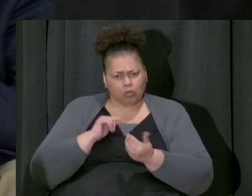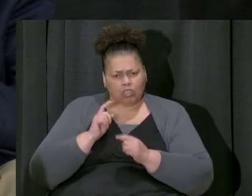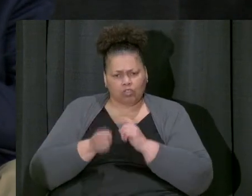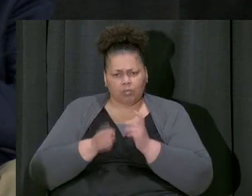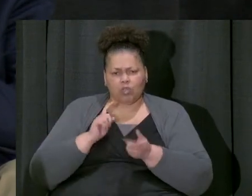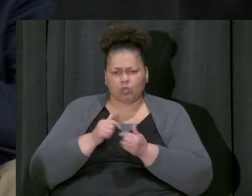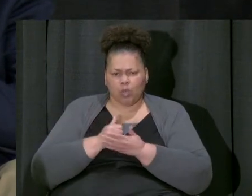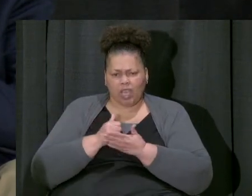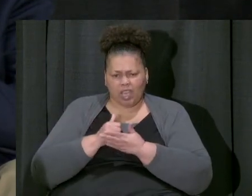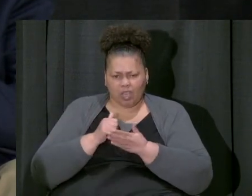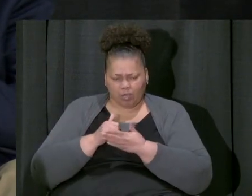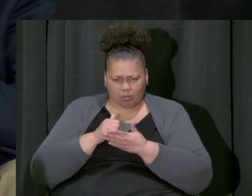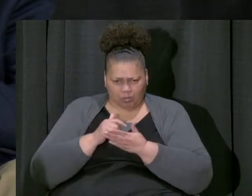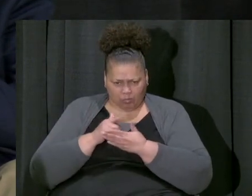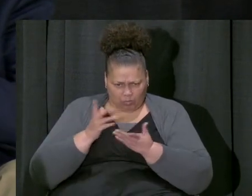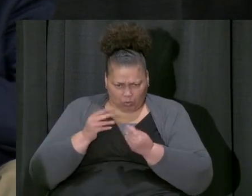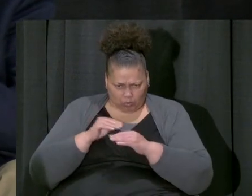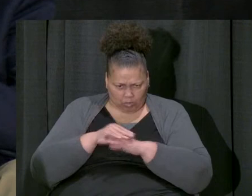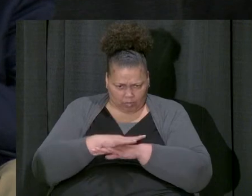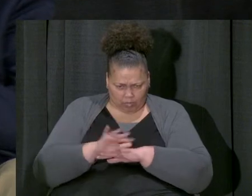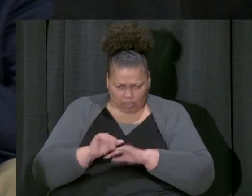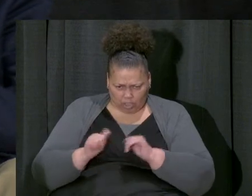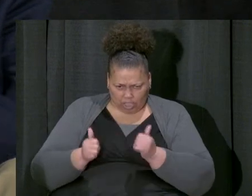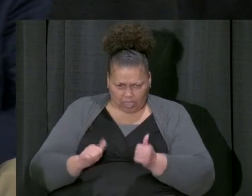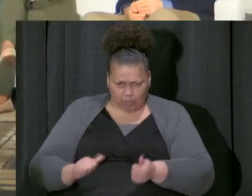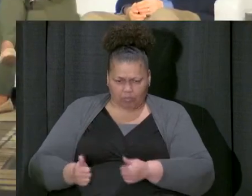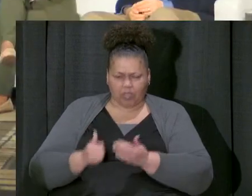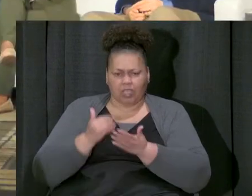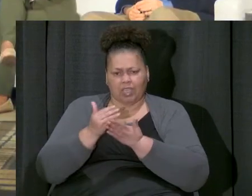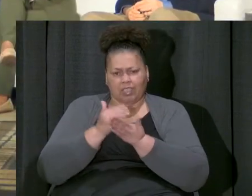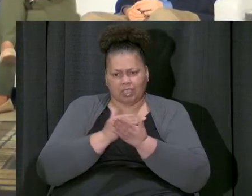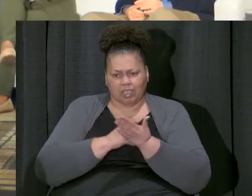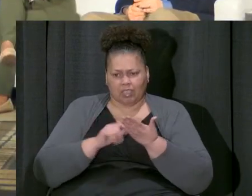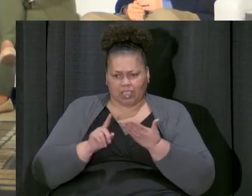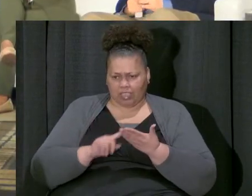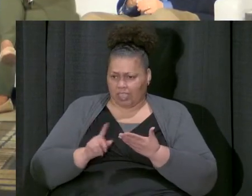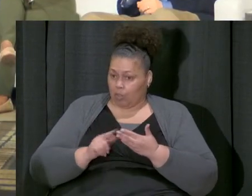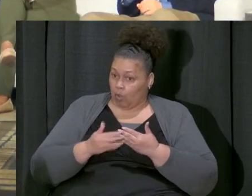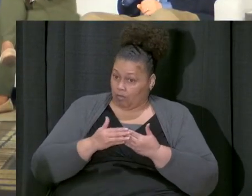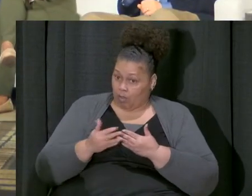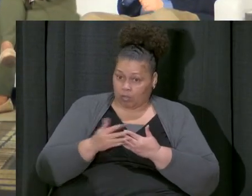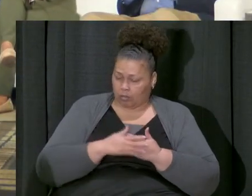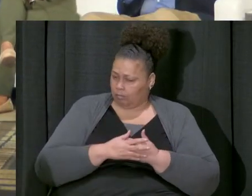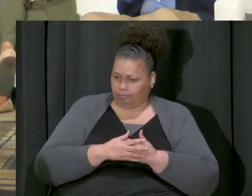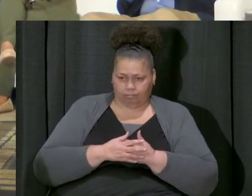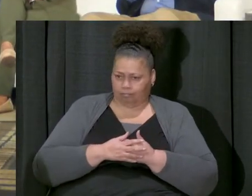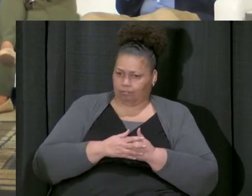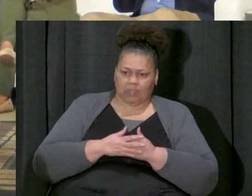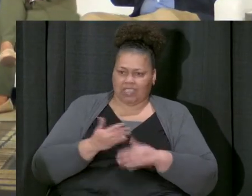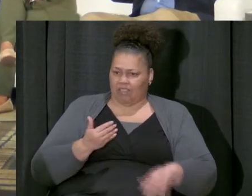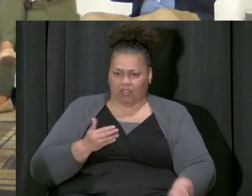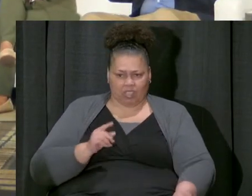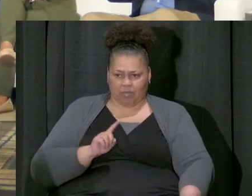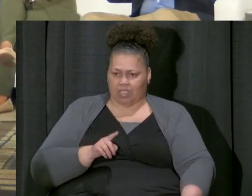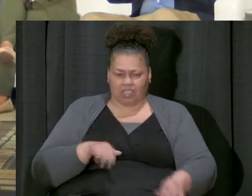to shape this research agenda going forward. So that's all one word, futureofinterfaces.org?